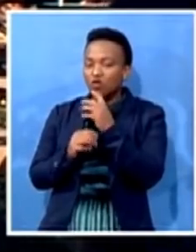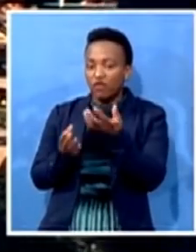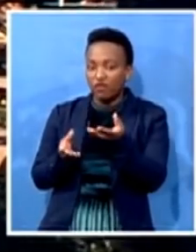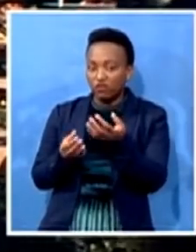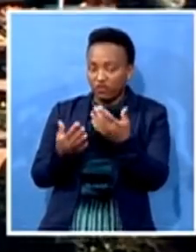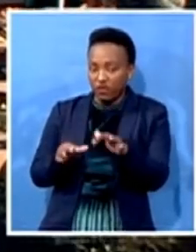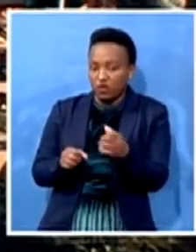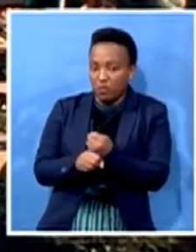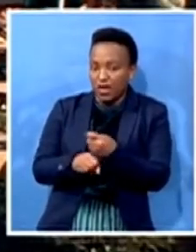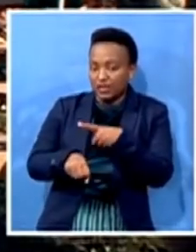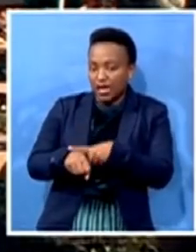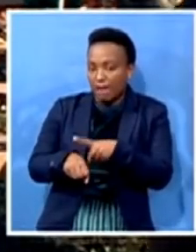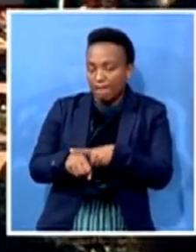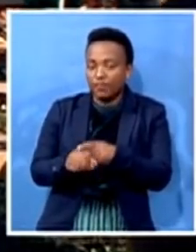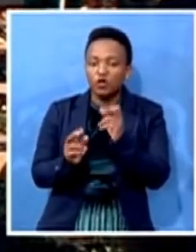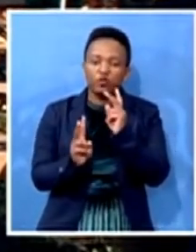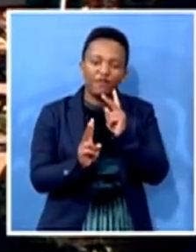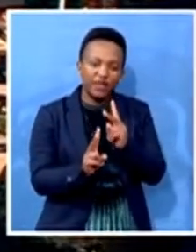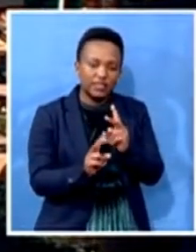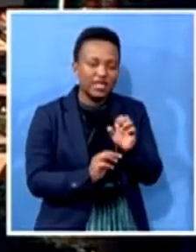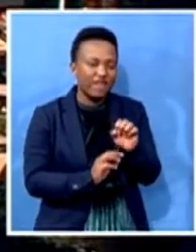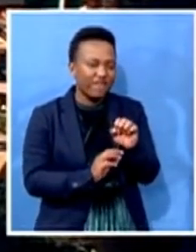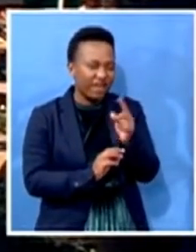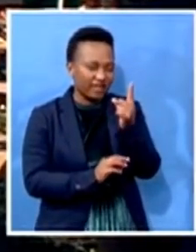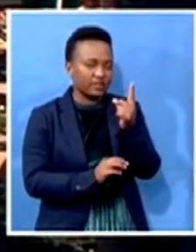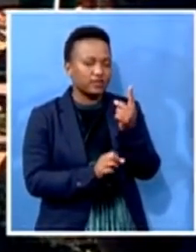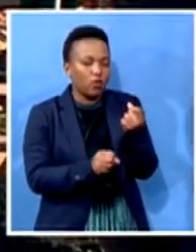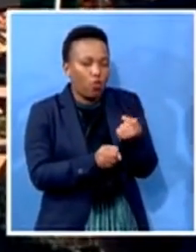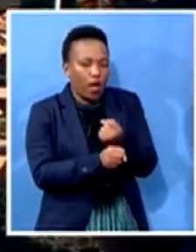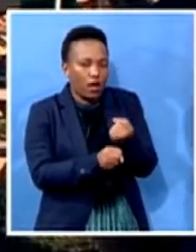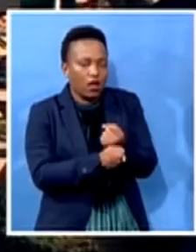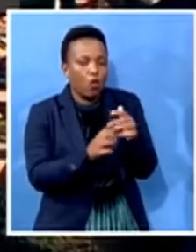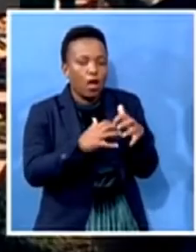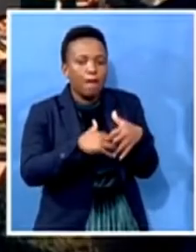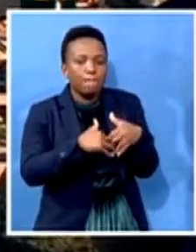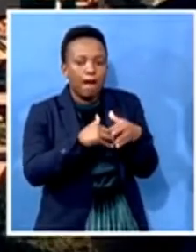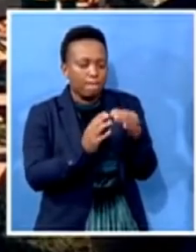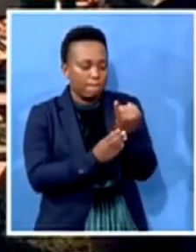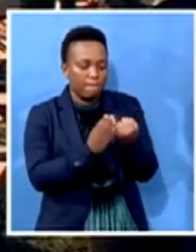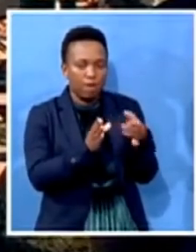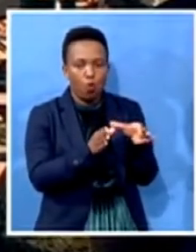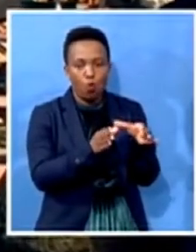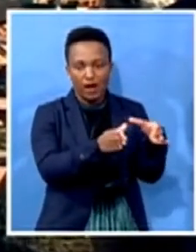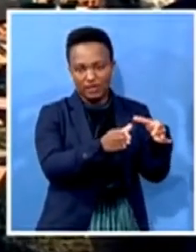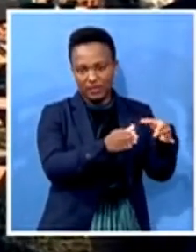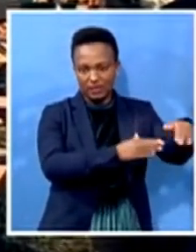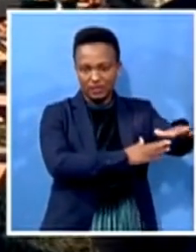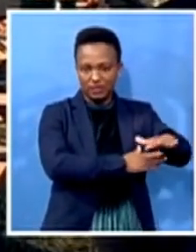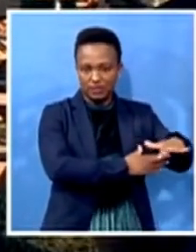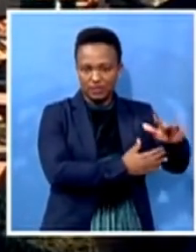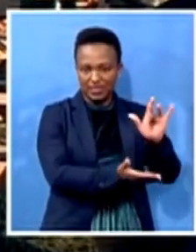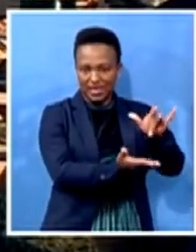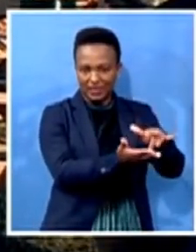first functional created quarantine and isolation center. This is a center that we